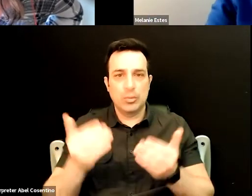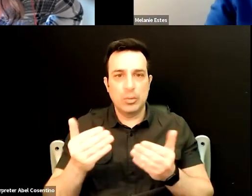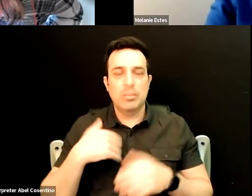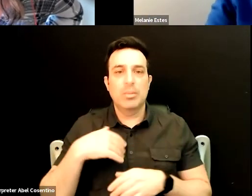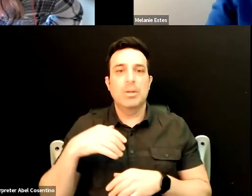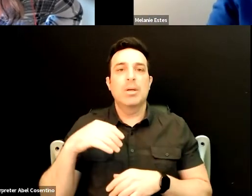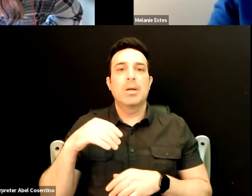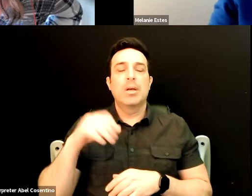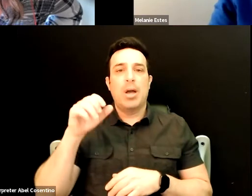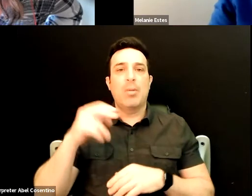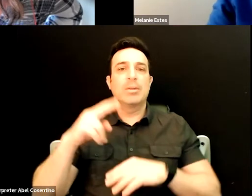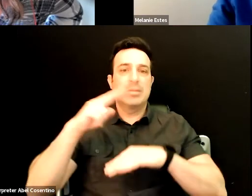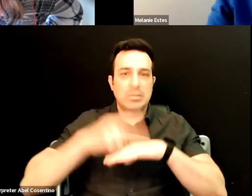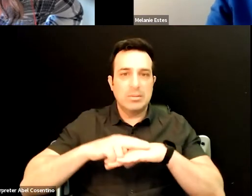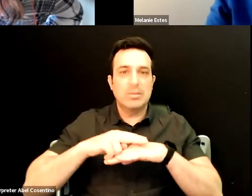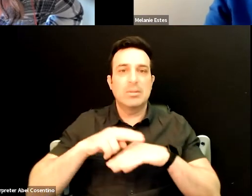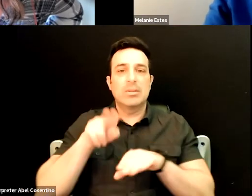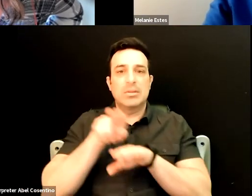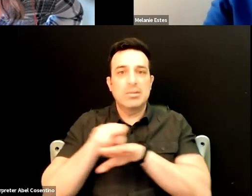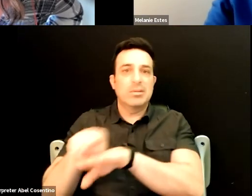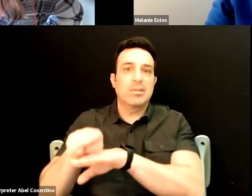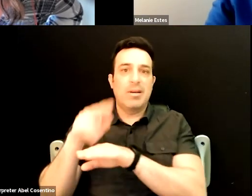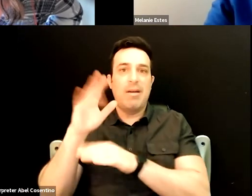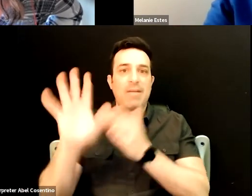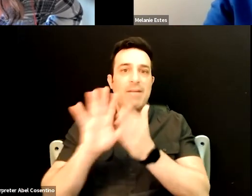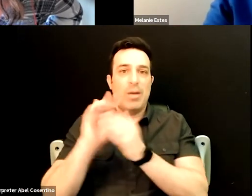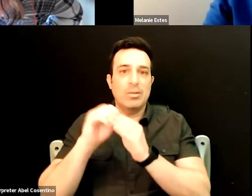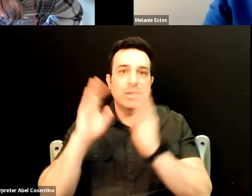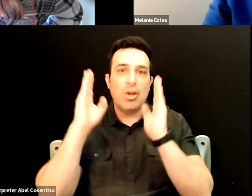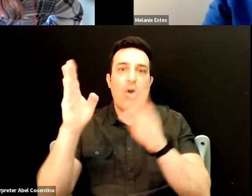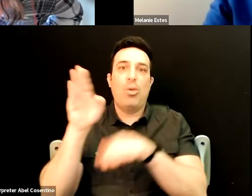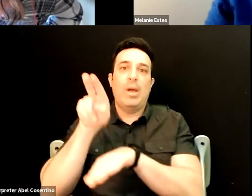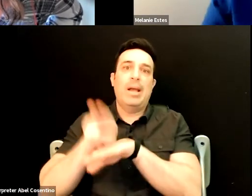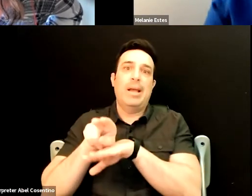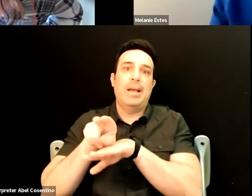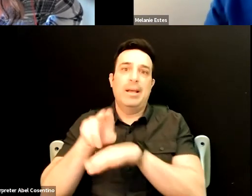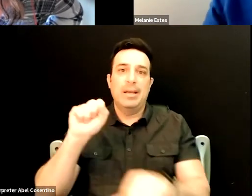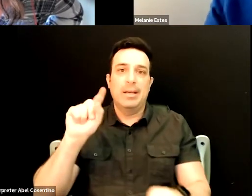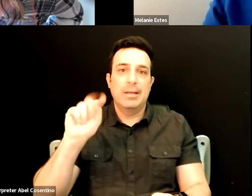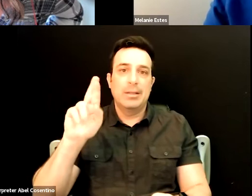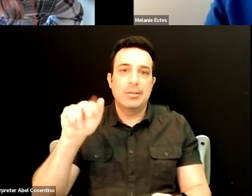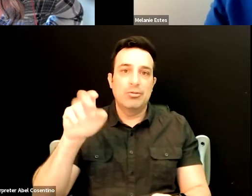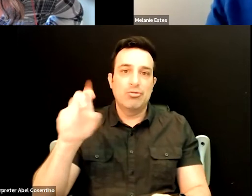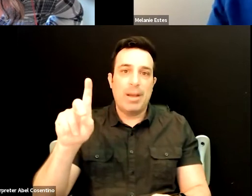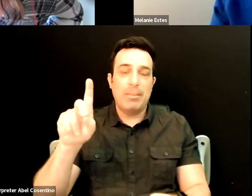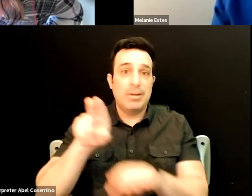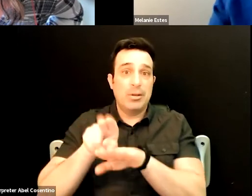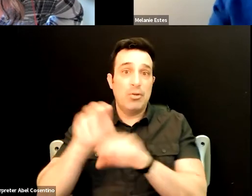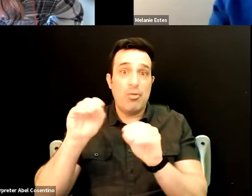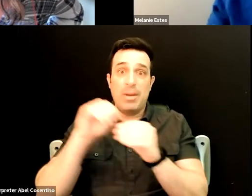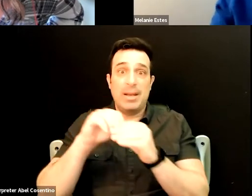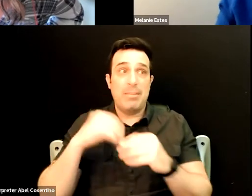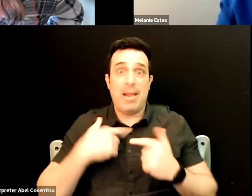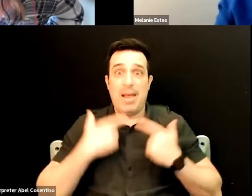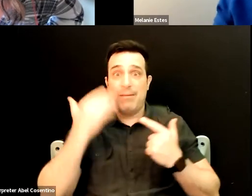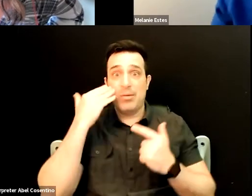to a gurney and put in a hallway for 5 hours. And once and no one in my life knew I was even there. And